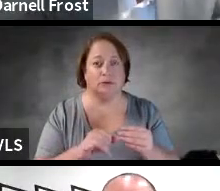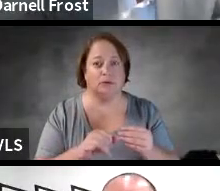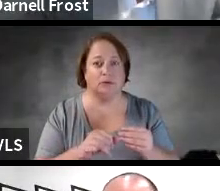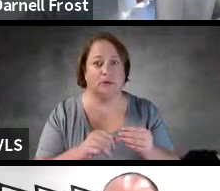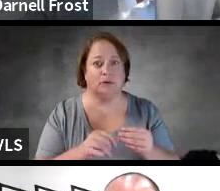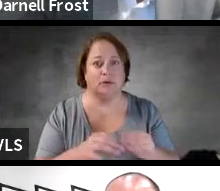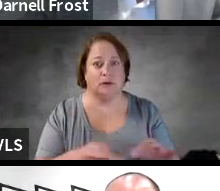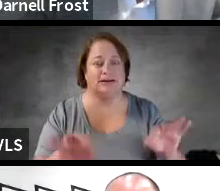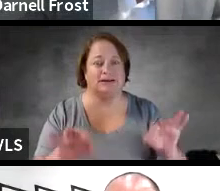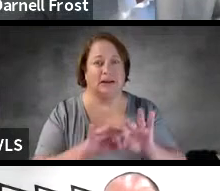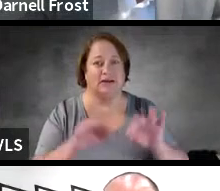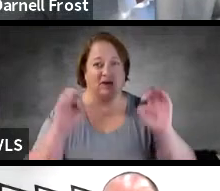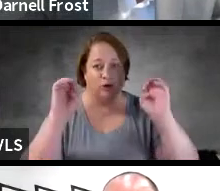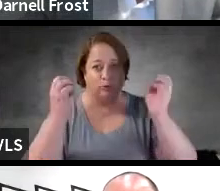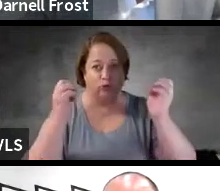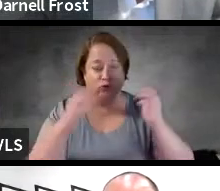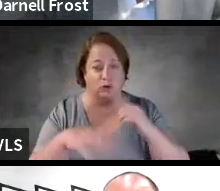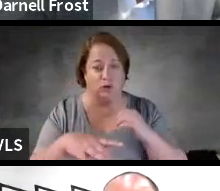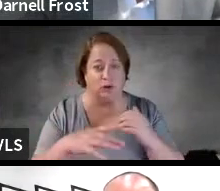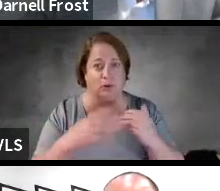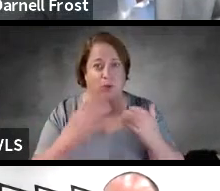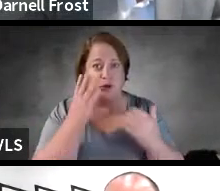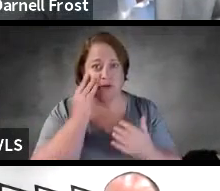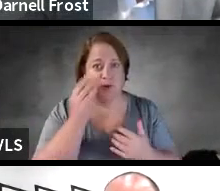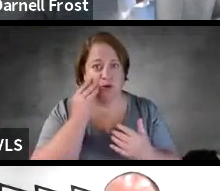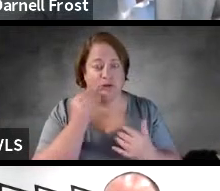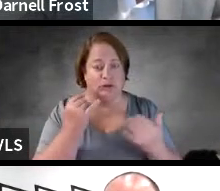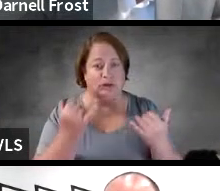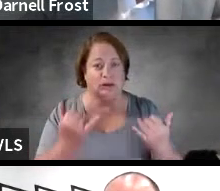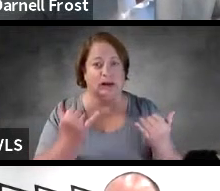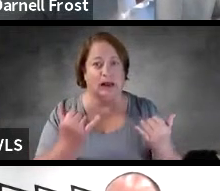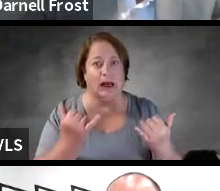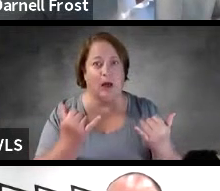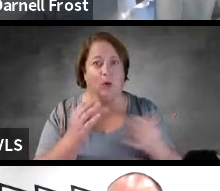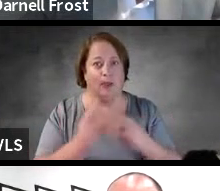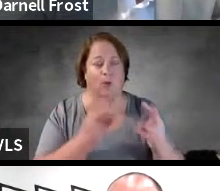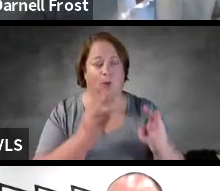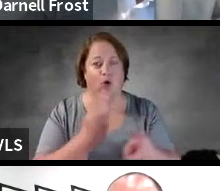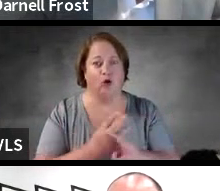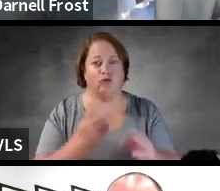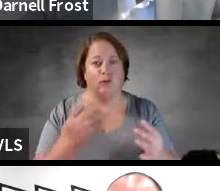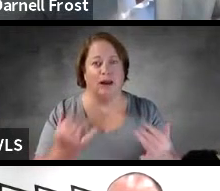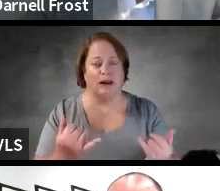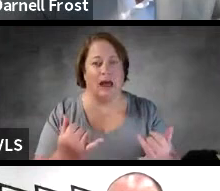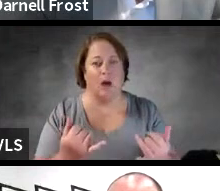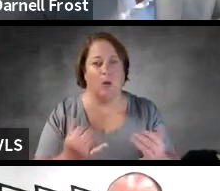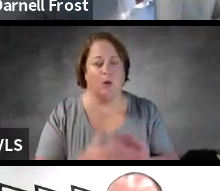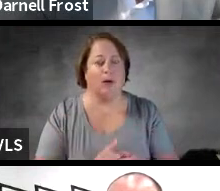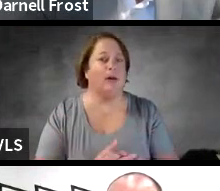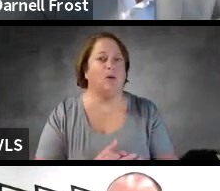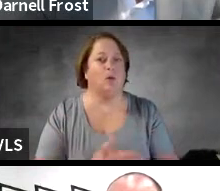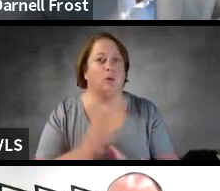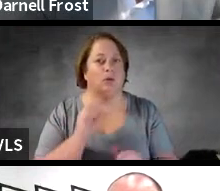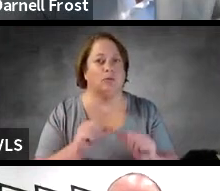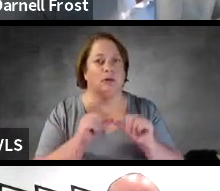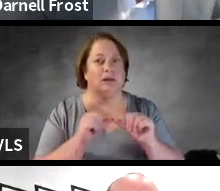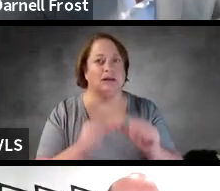emergency that we have found ourselves in as a world right now, and would just continue